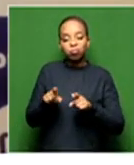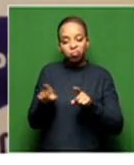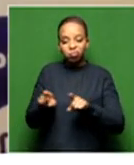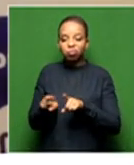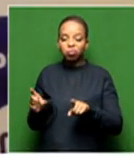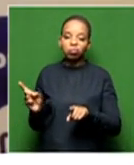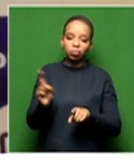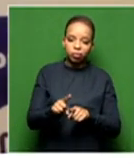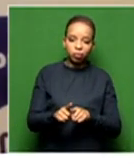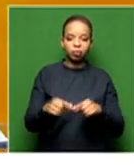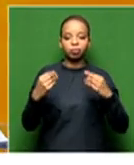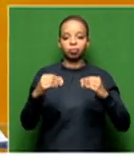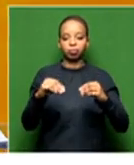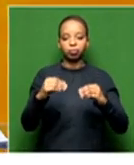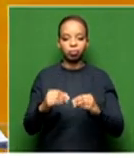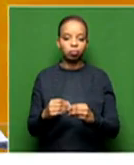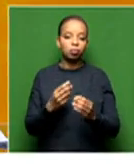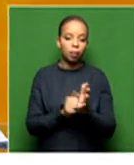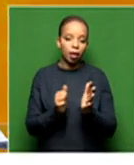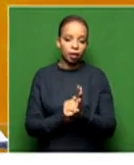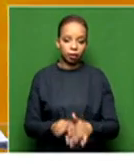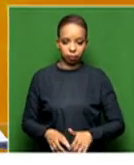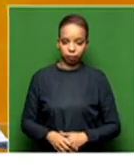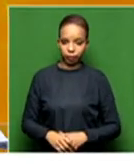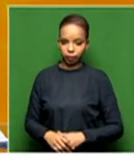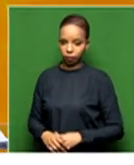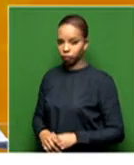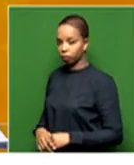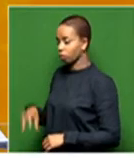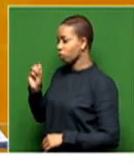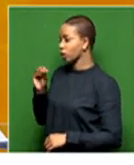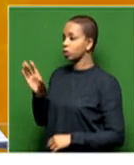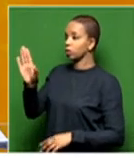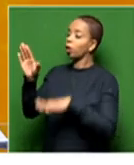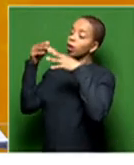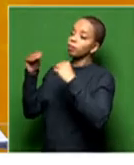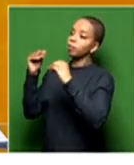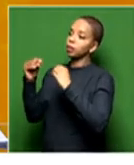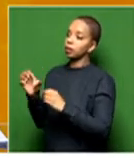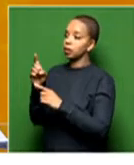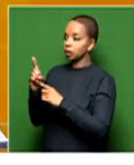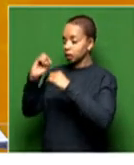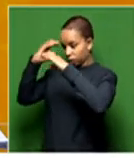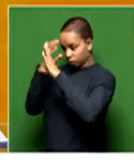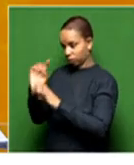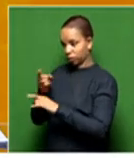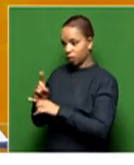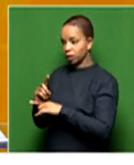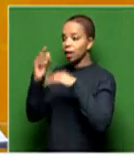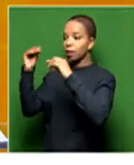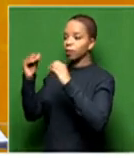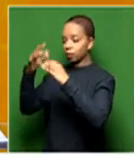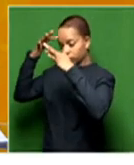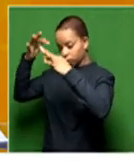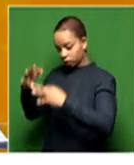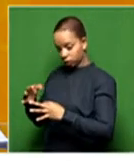partnership. You know, your business audience is buyer-supplier focused, and I understand it'll be comprised of enterprise decision makers. Take us